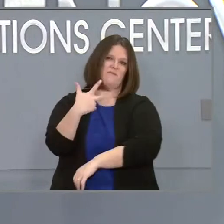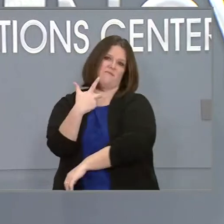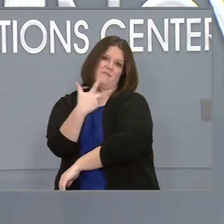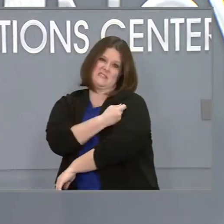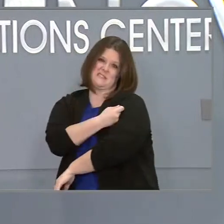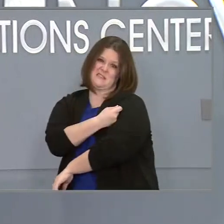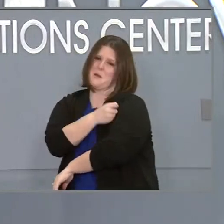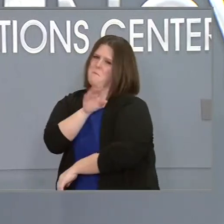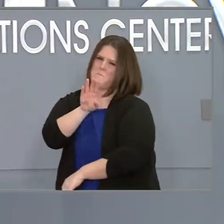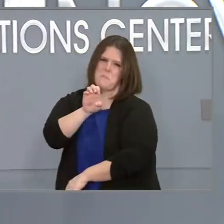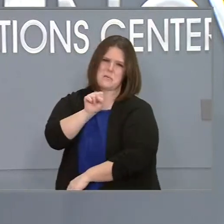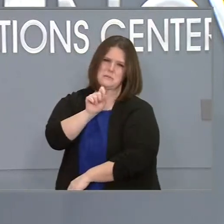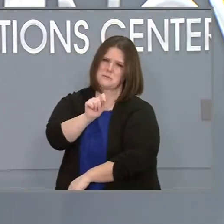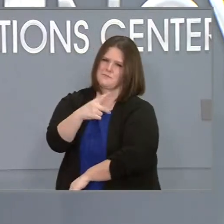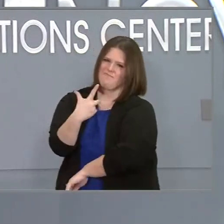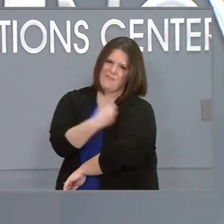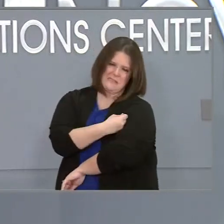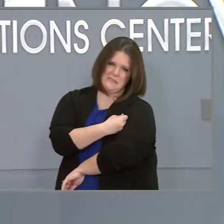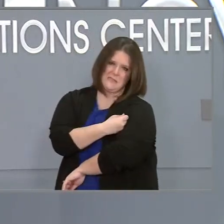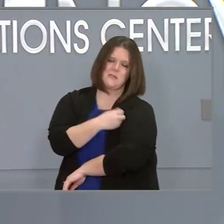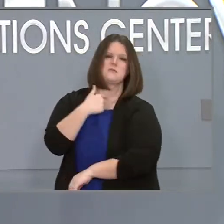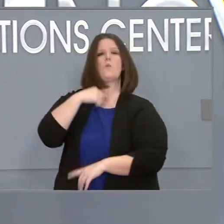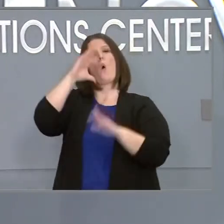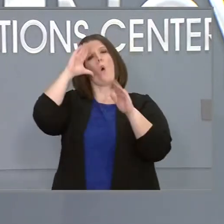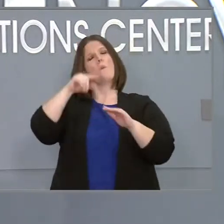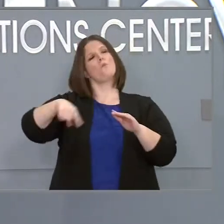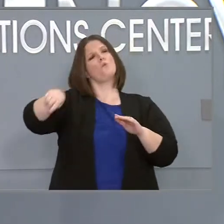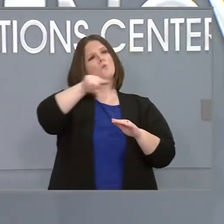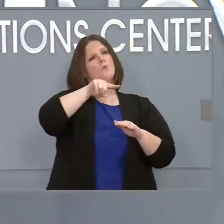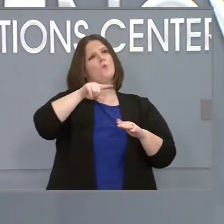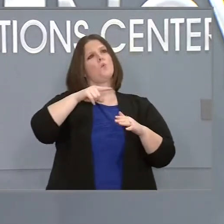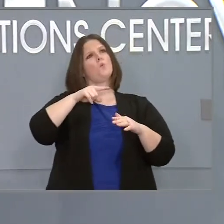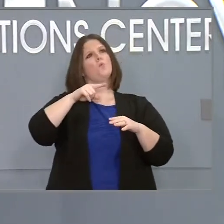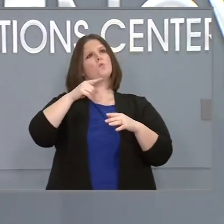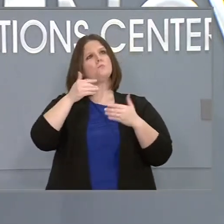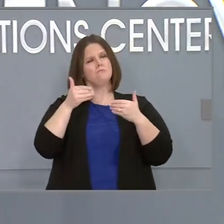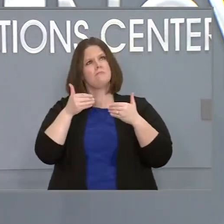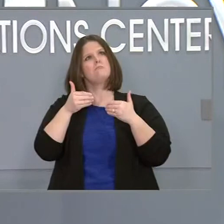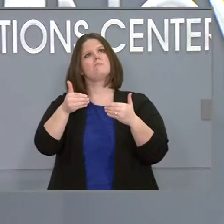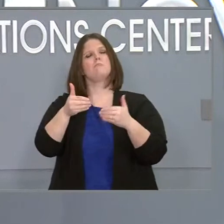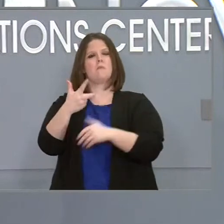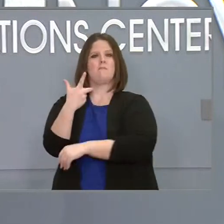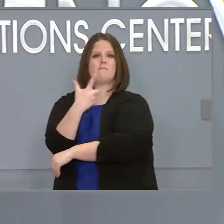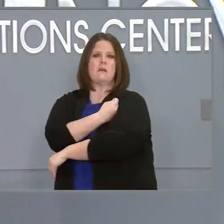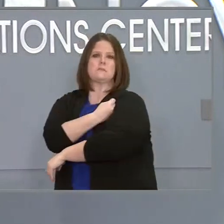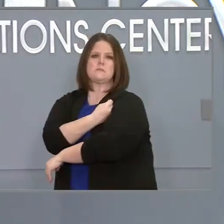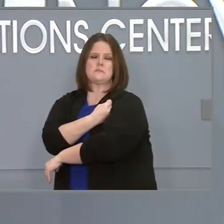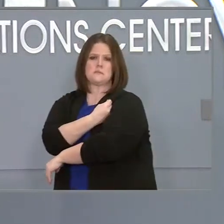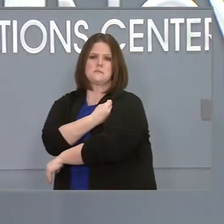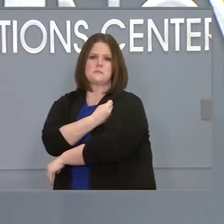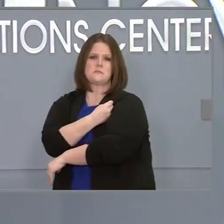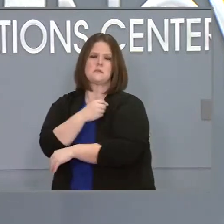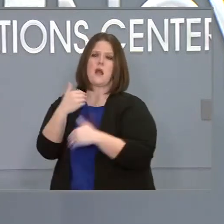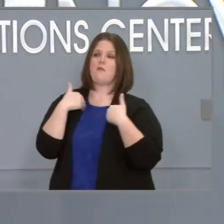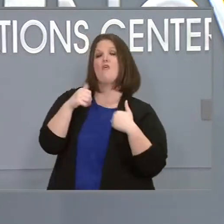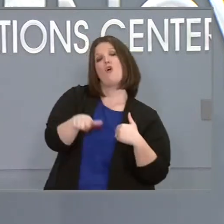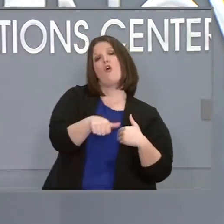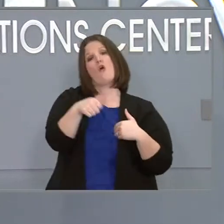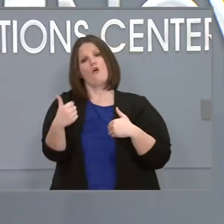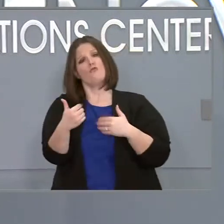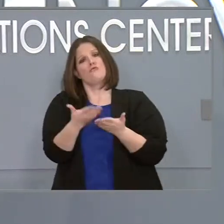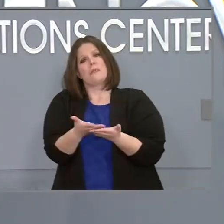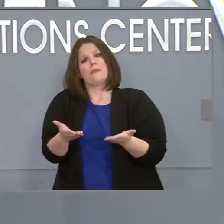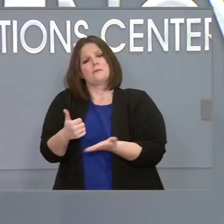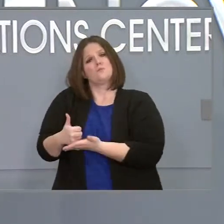what I hope folks take away from our message today is get vaccinated and get boosted as soon as possible. And there are other tools. Make sure you're